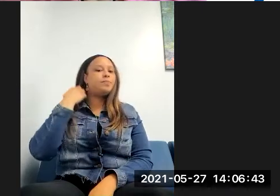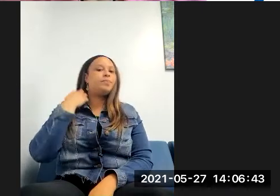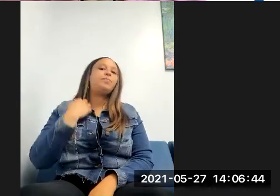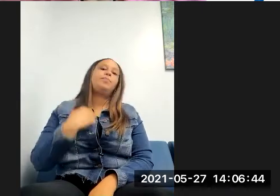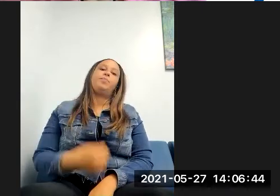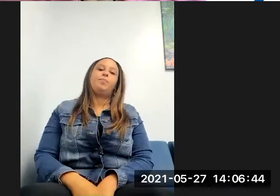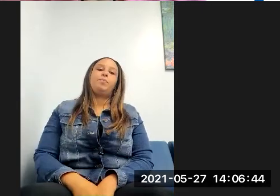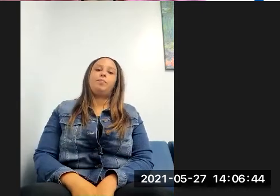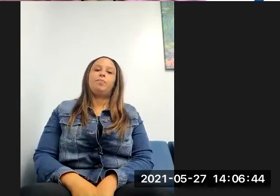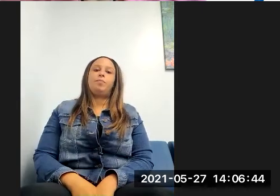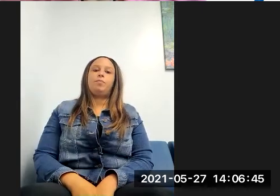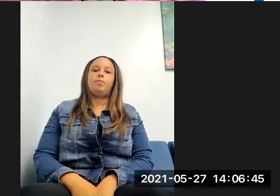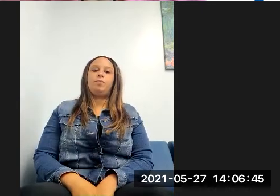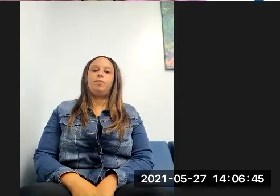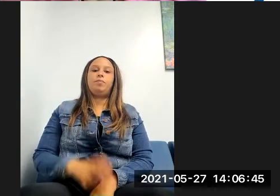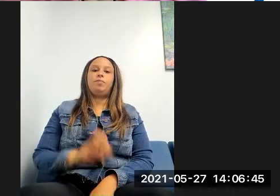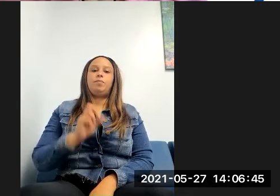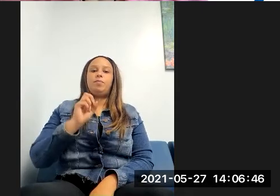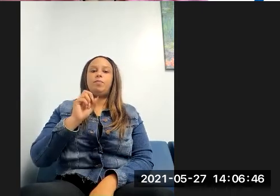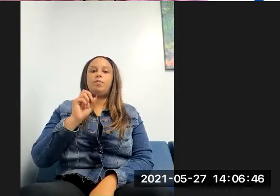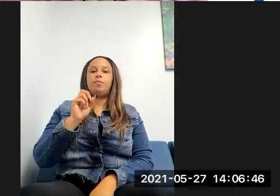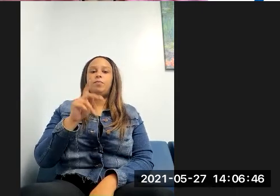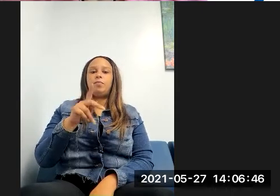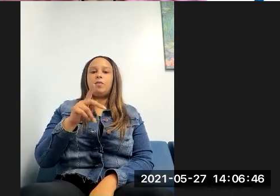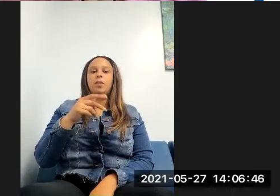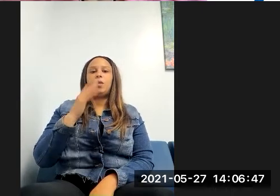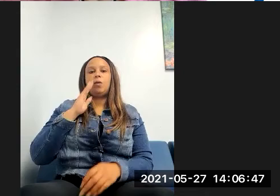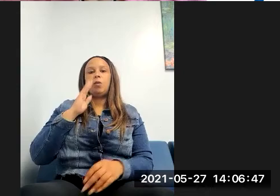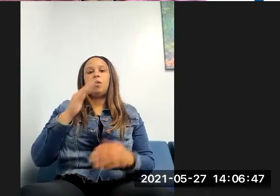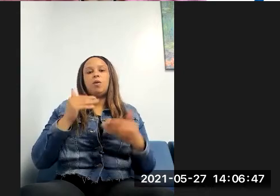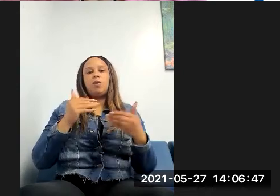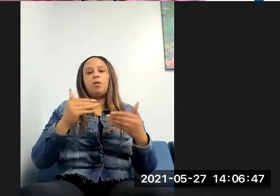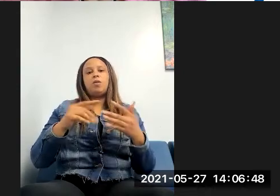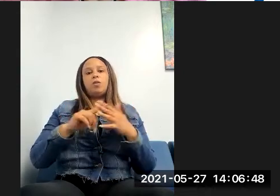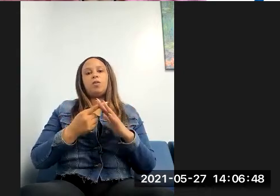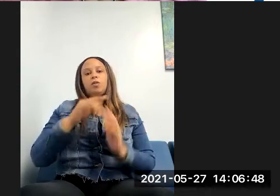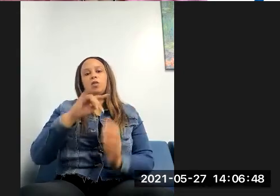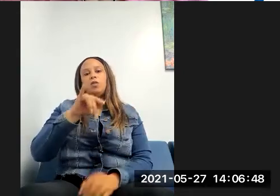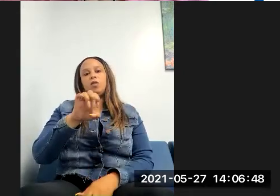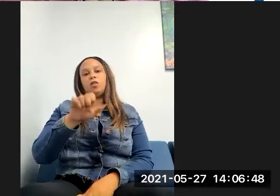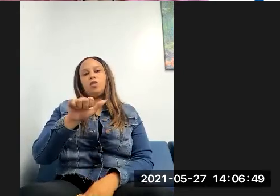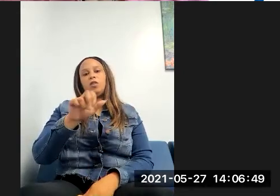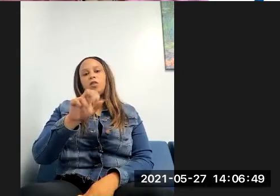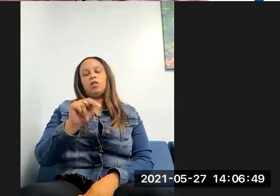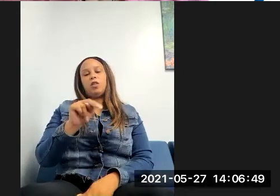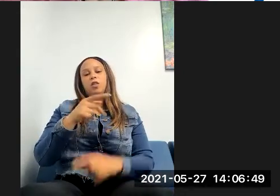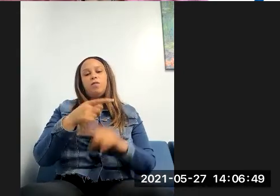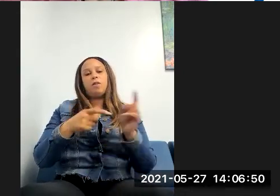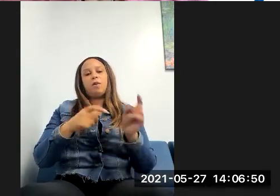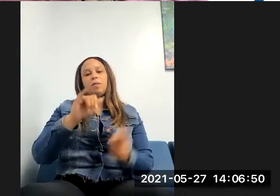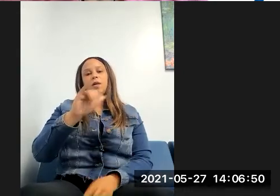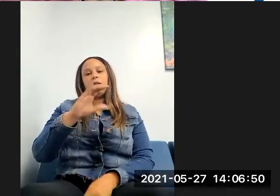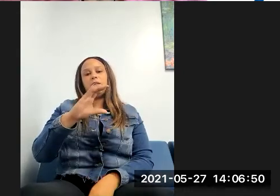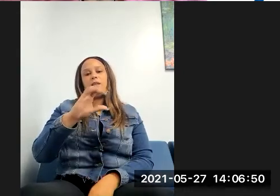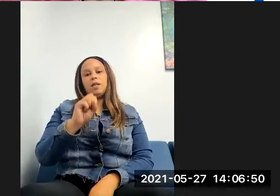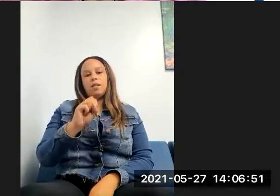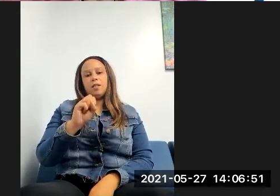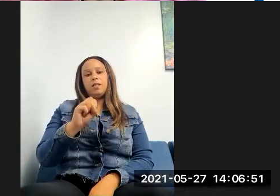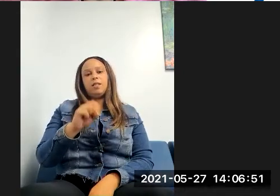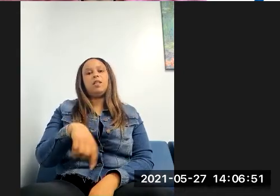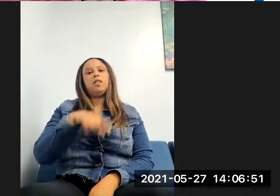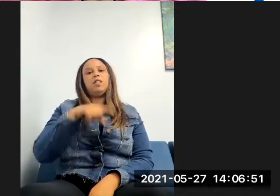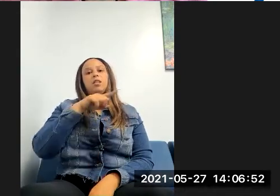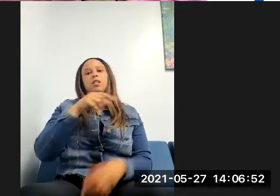So let's get started with our presenter today. We have Jean from ICS. She has many,